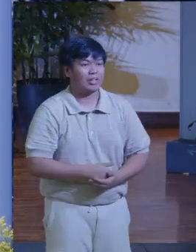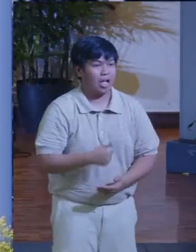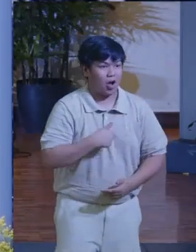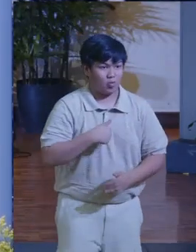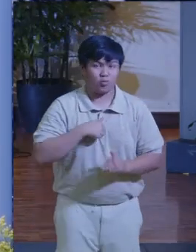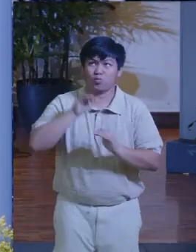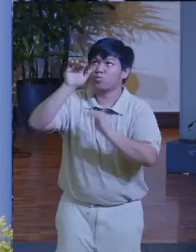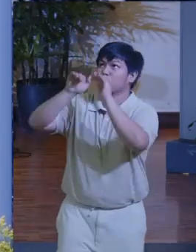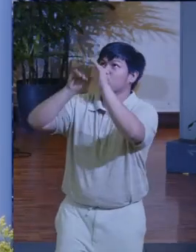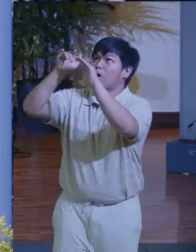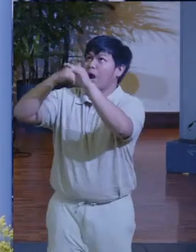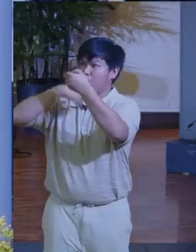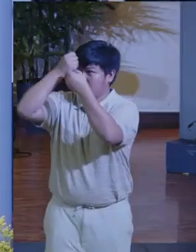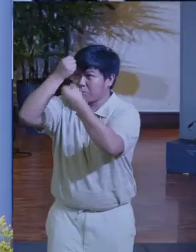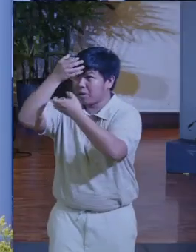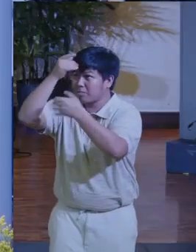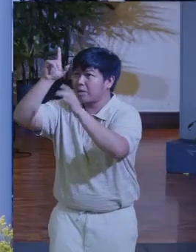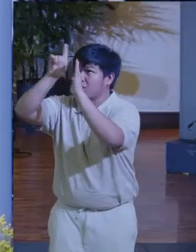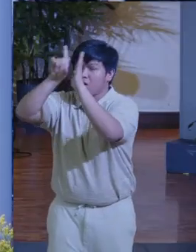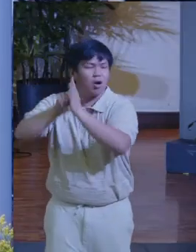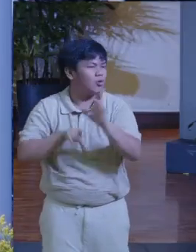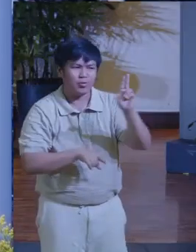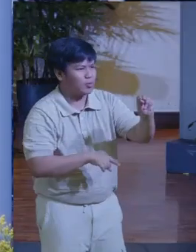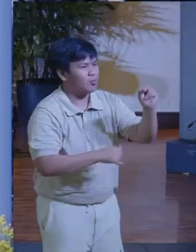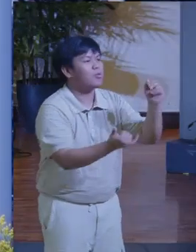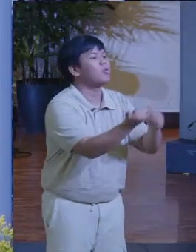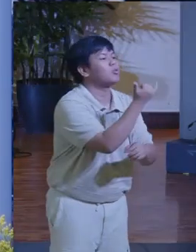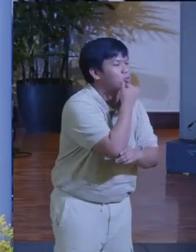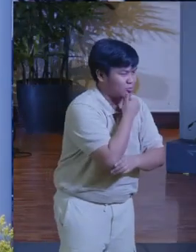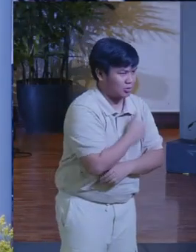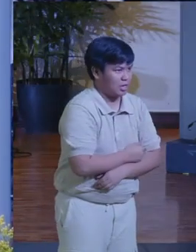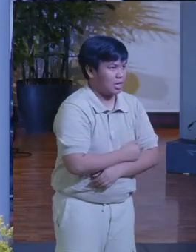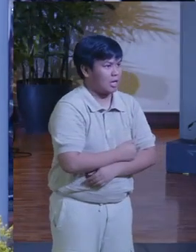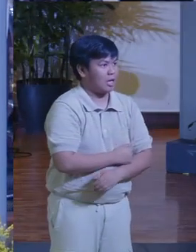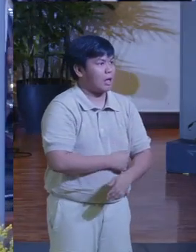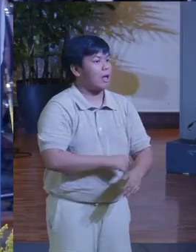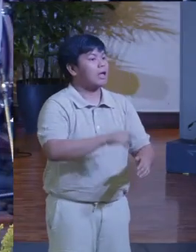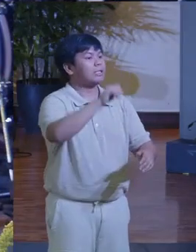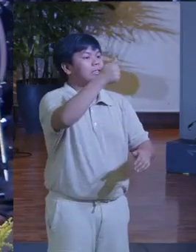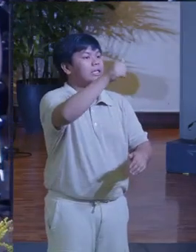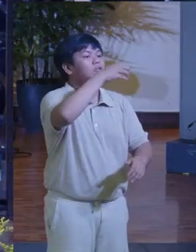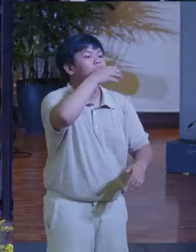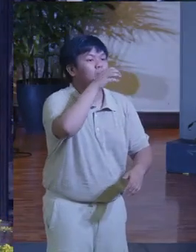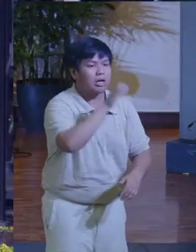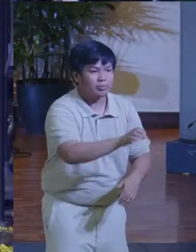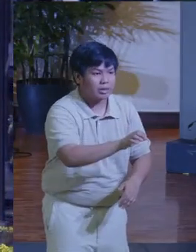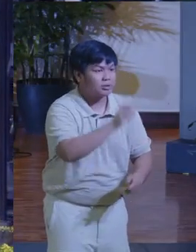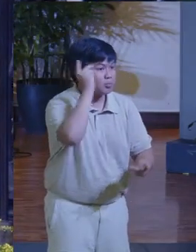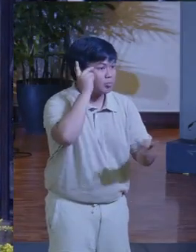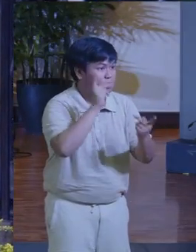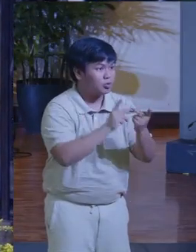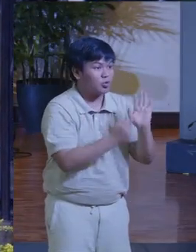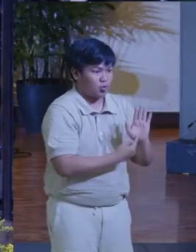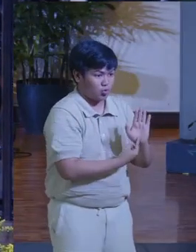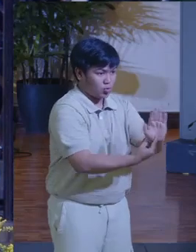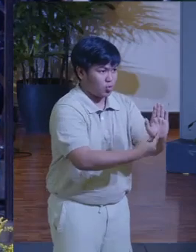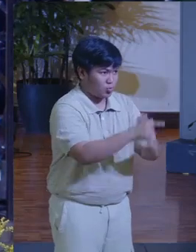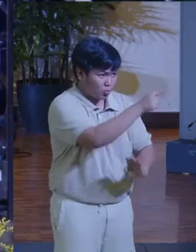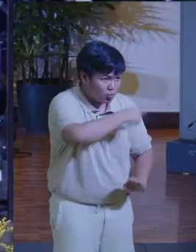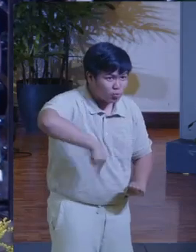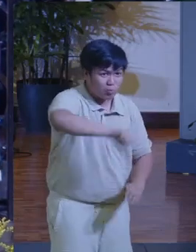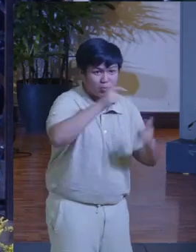mirror to see our sinfulness. Ang pagiging matuwid ay makakamit lamang through